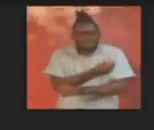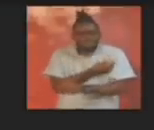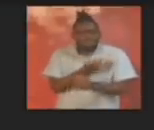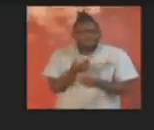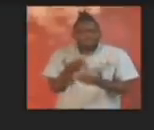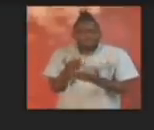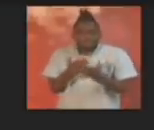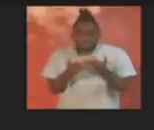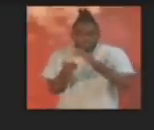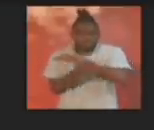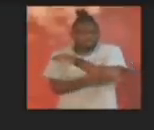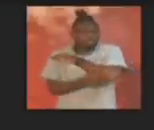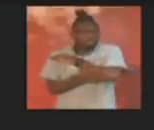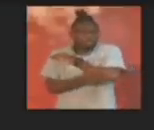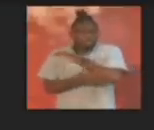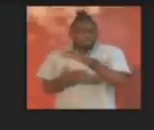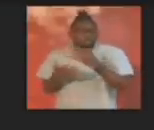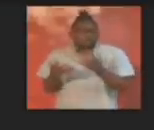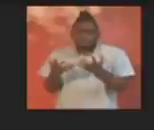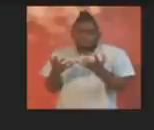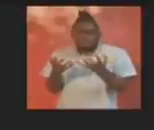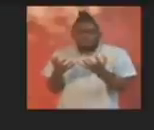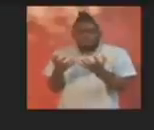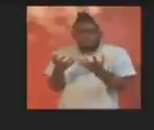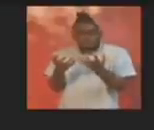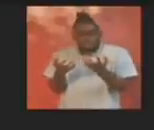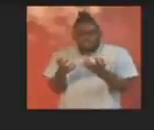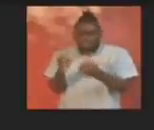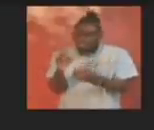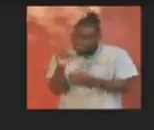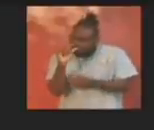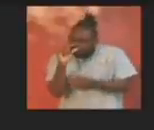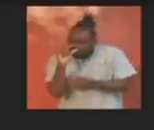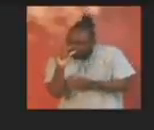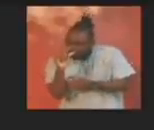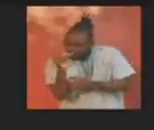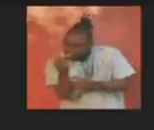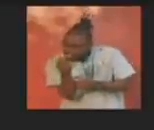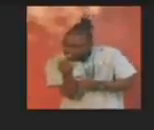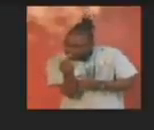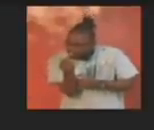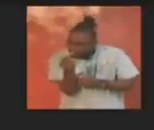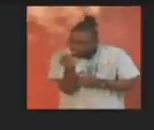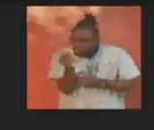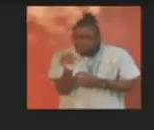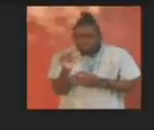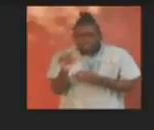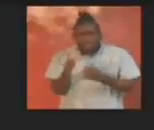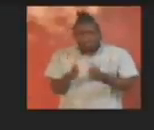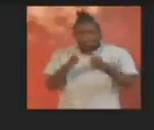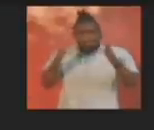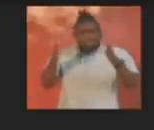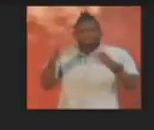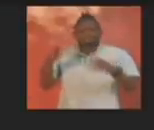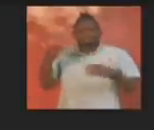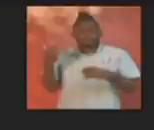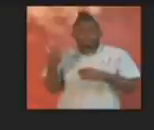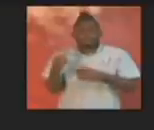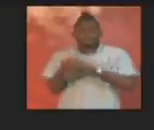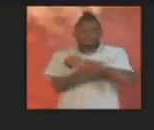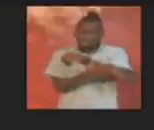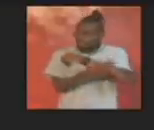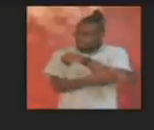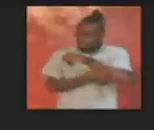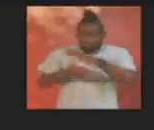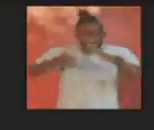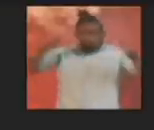for a share of a small pie, a very small pie. So the big guys are snatching basically big shares